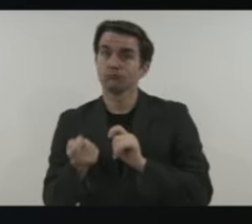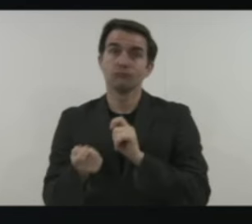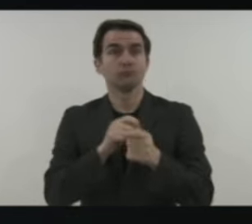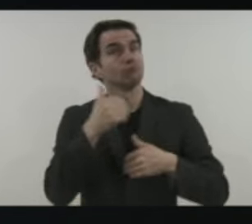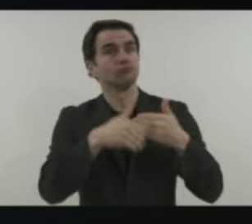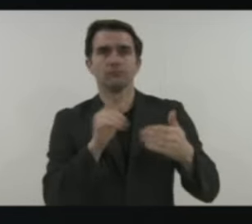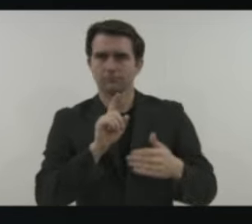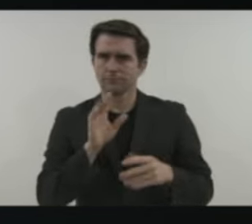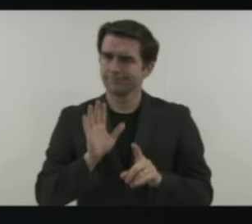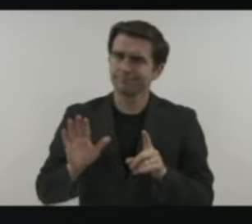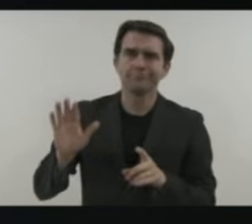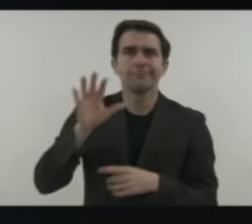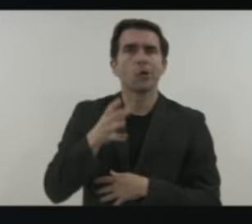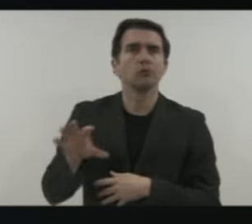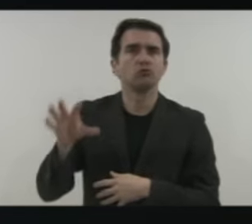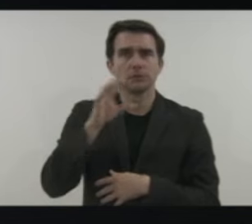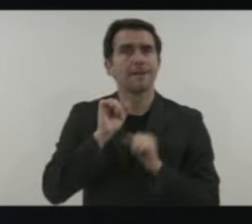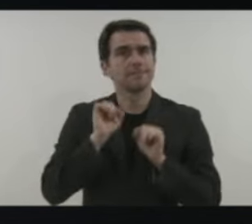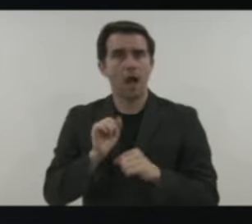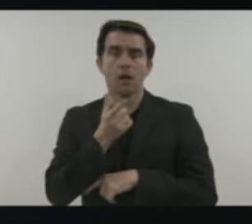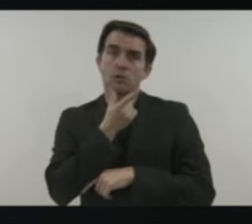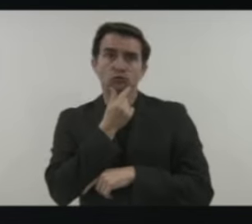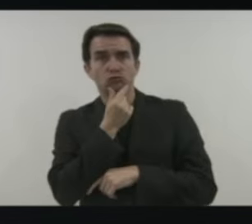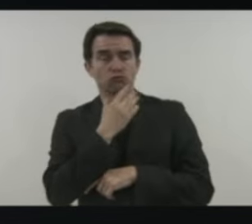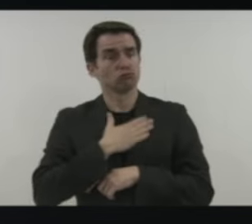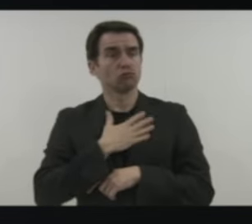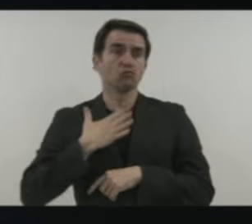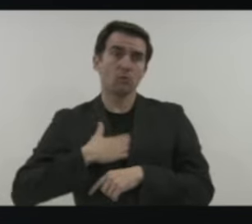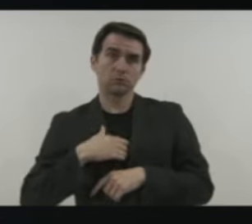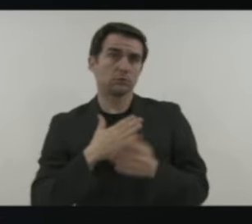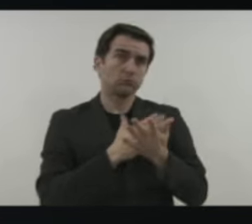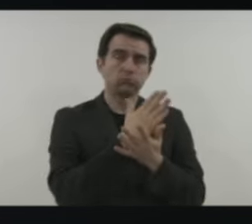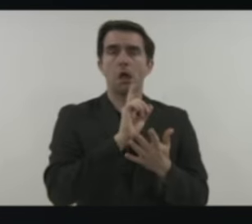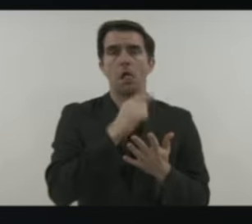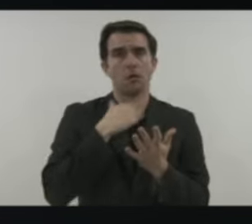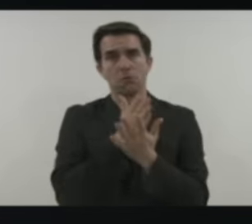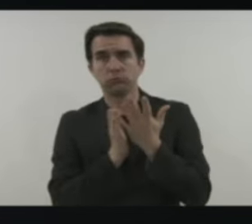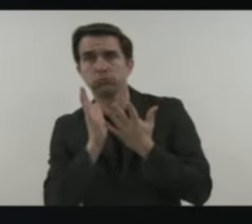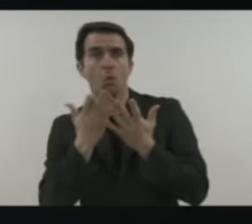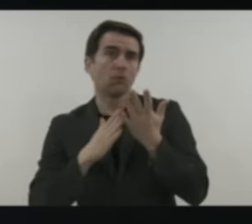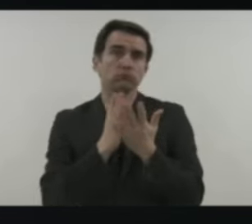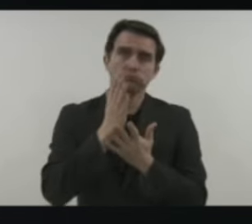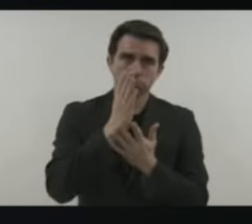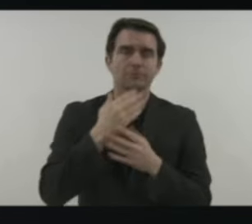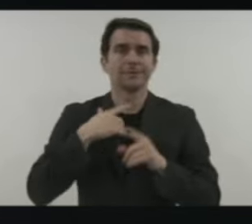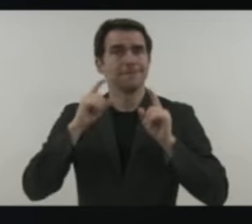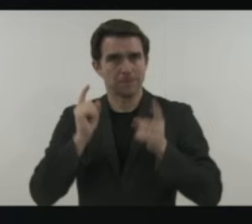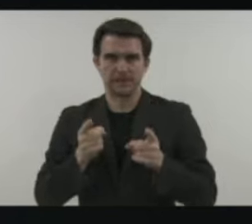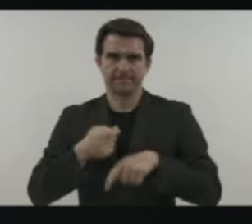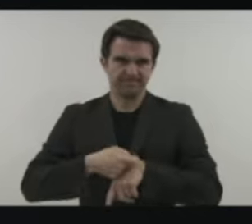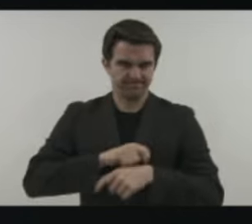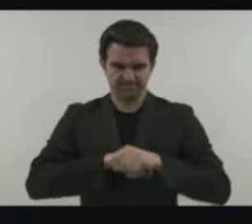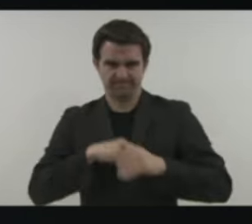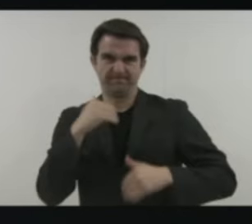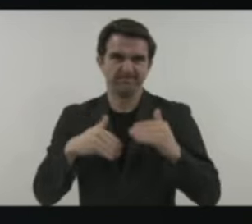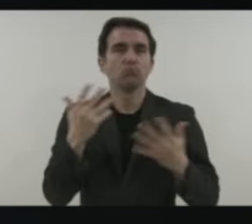new technologies to mature. We must be ruthlessly technologically neutral. We must let innovation do